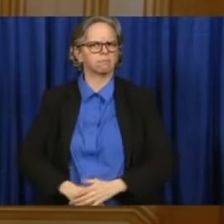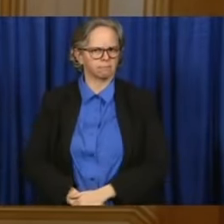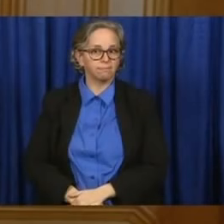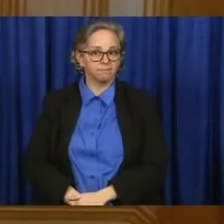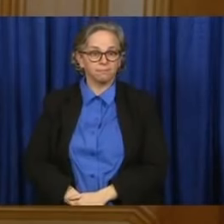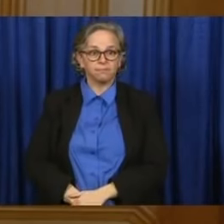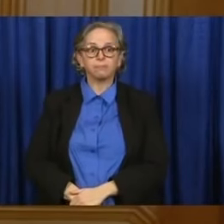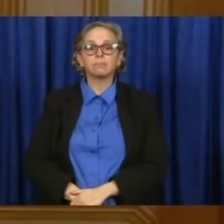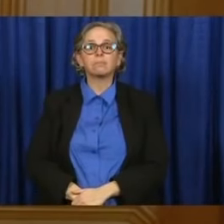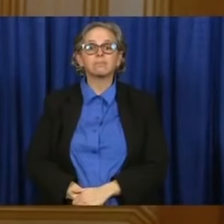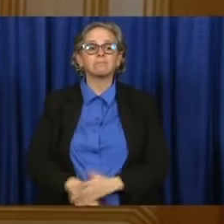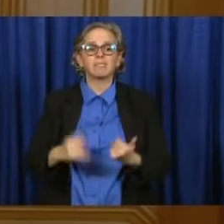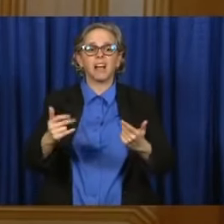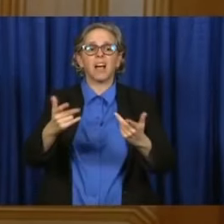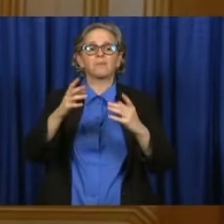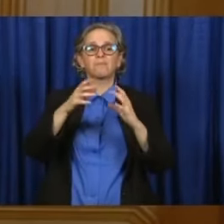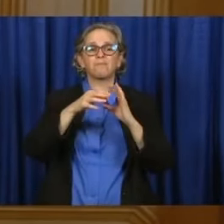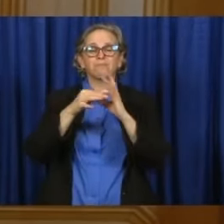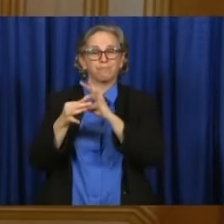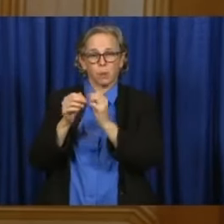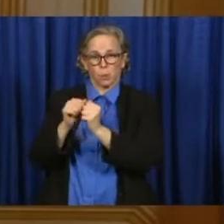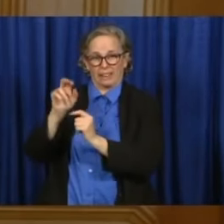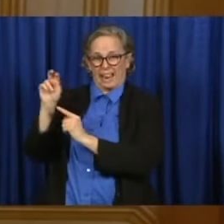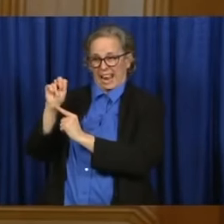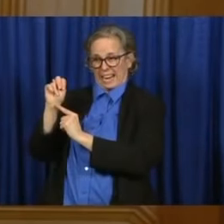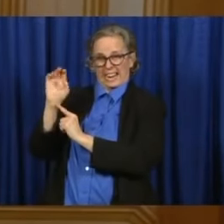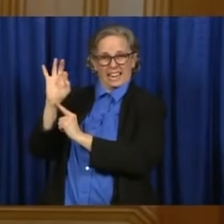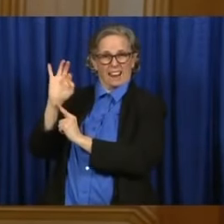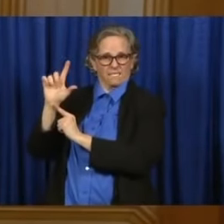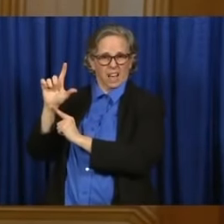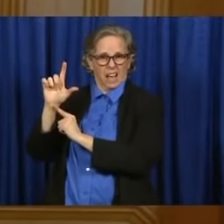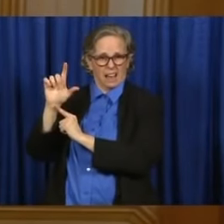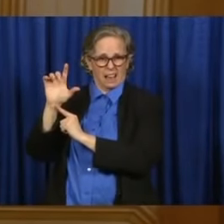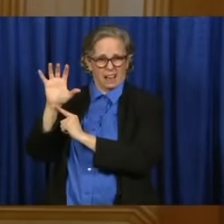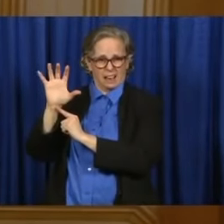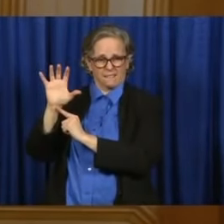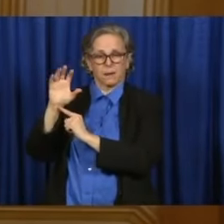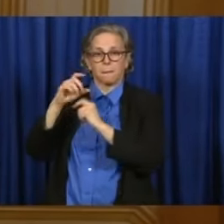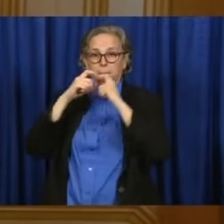Speaking of the N95 masks, the other mask, not these,